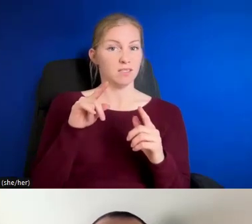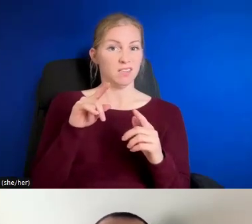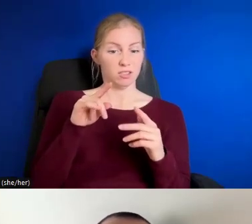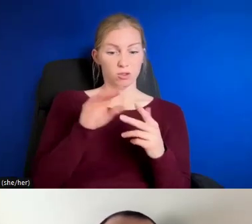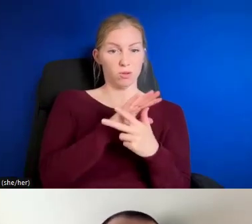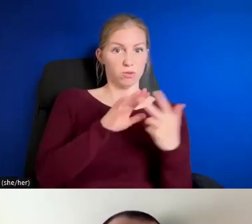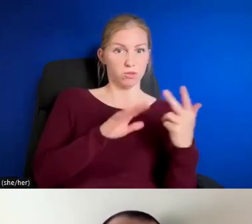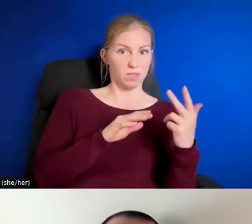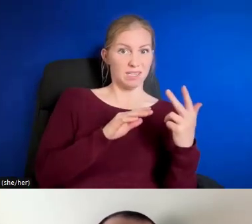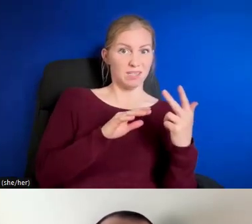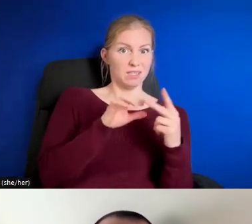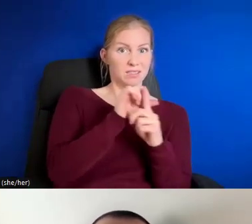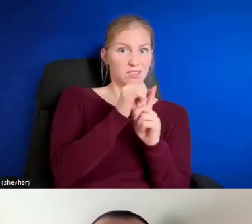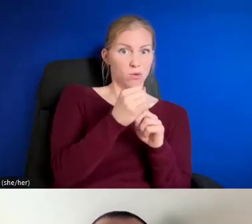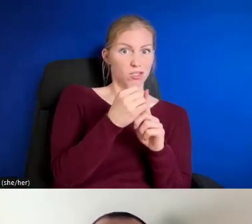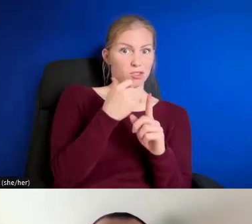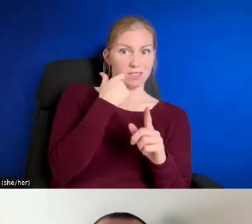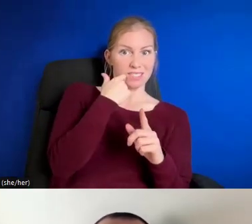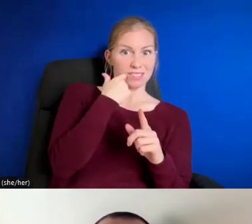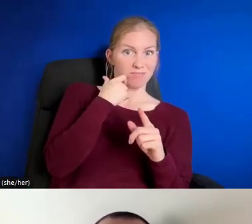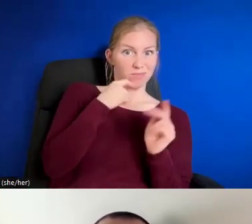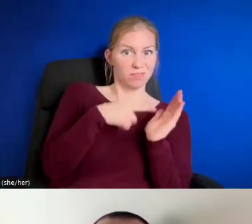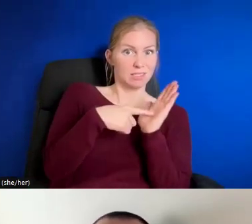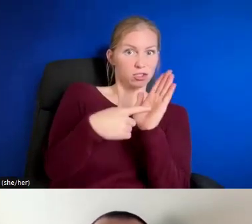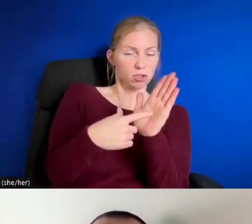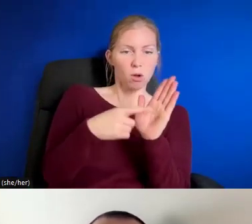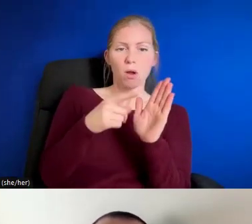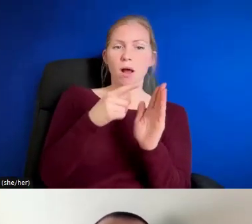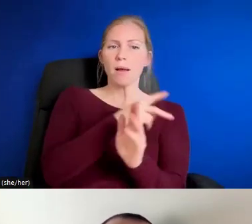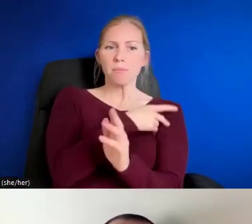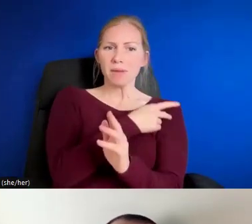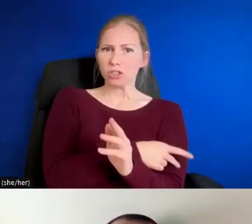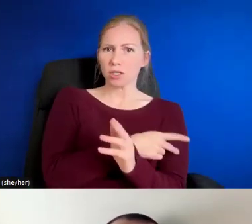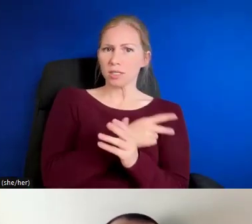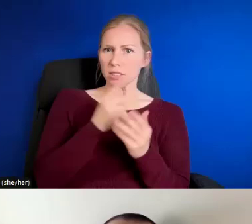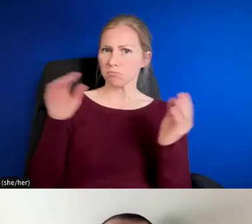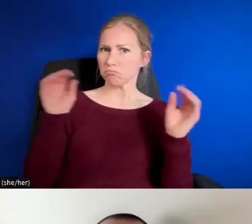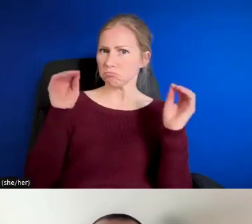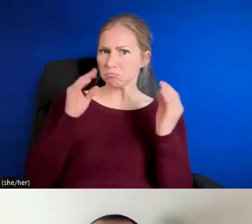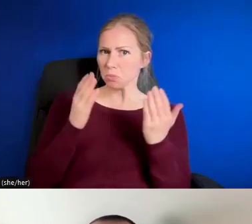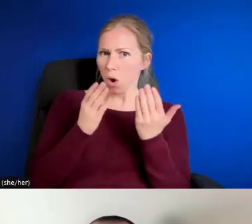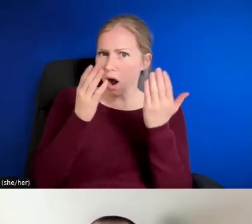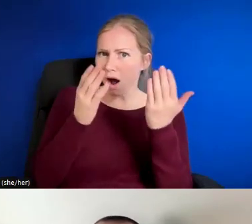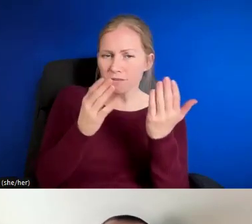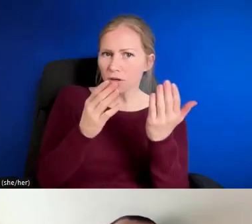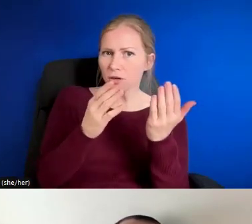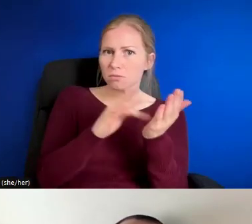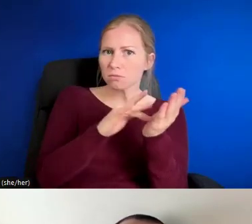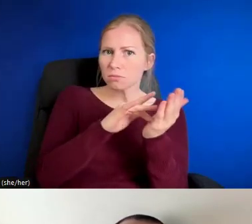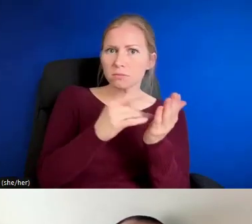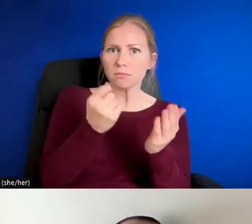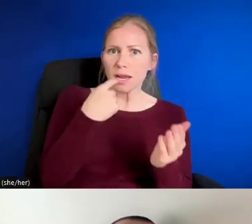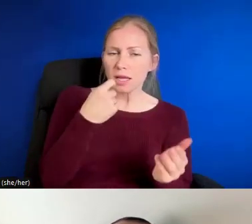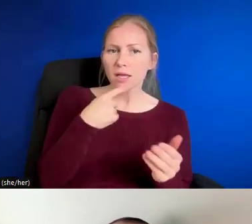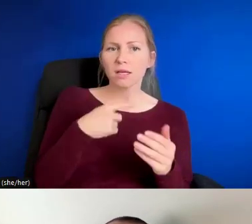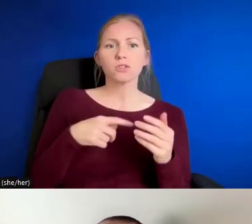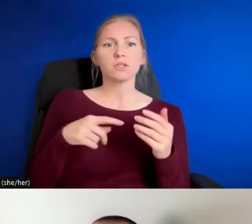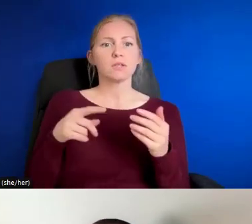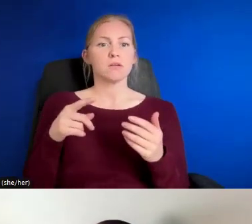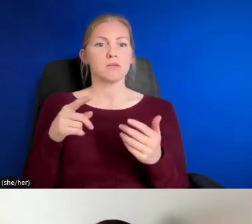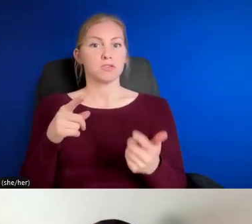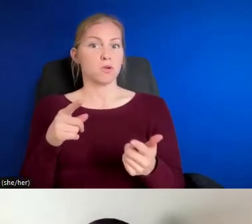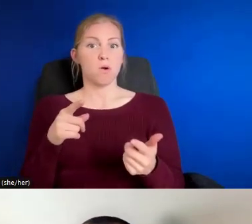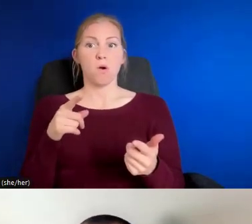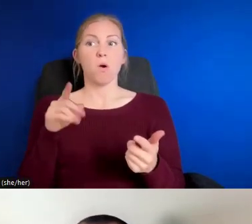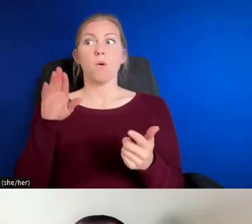discussed, patients are often either not offered oral medication, are not informed that